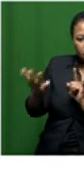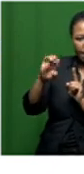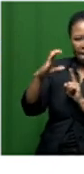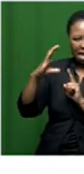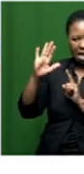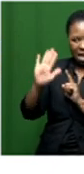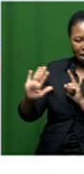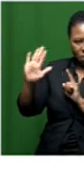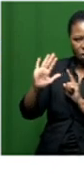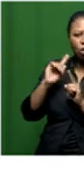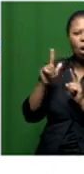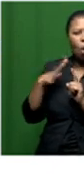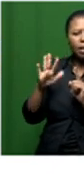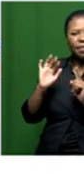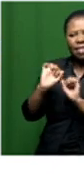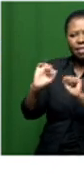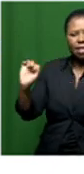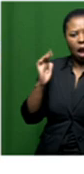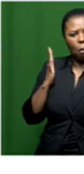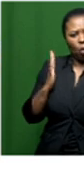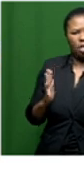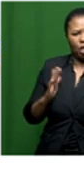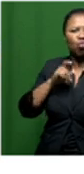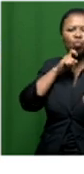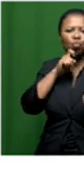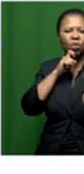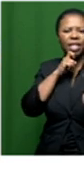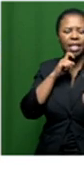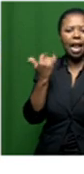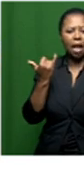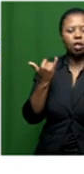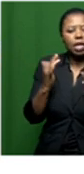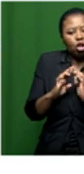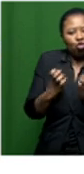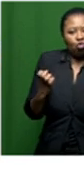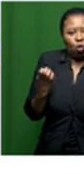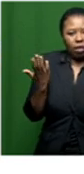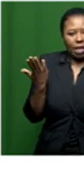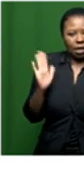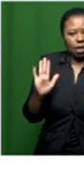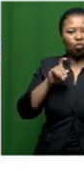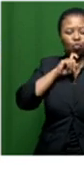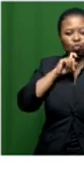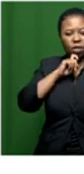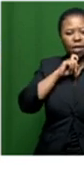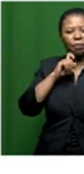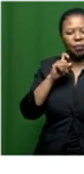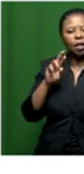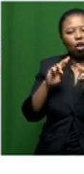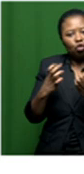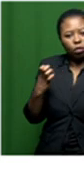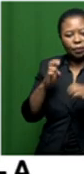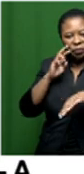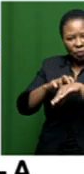we really wanted them to use their bodies to be a medium as well, to find themselves doing the necessary research